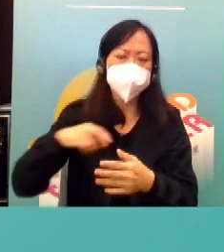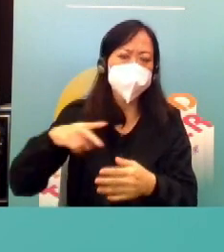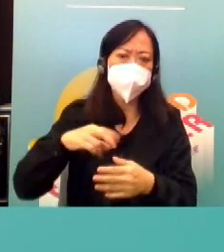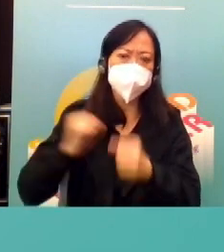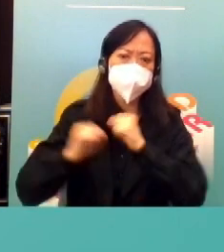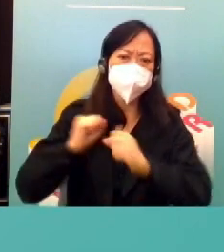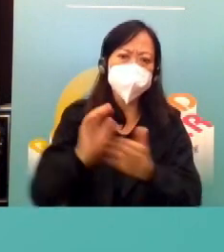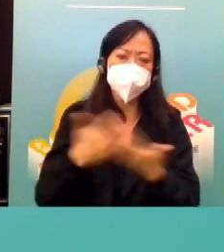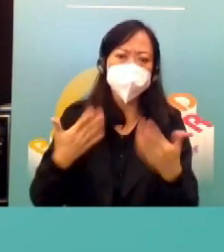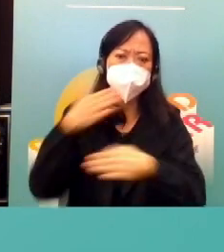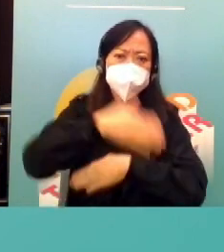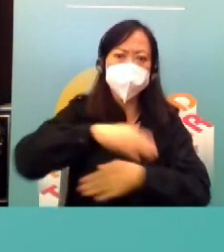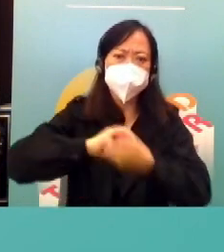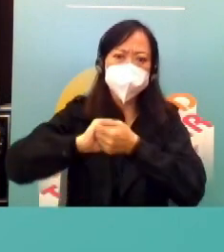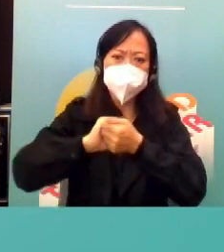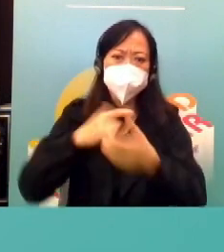please.